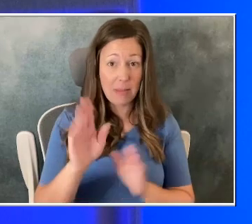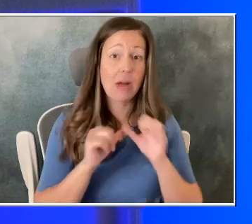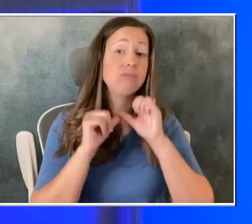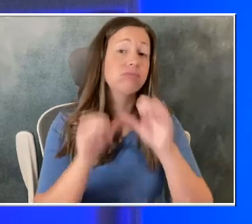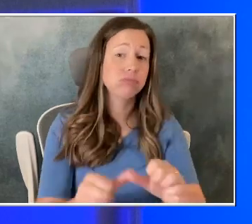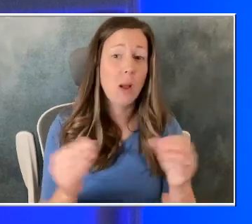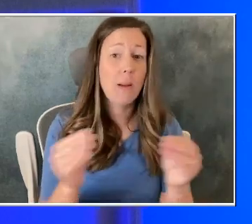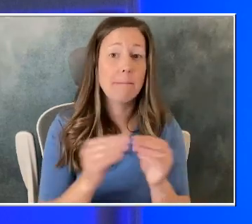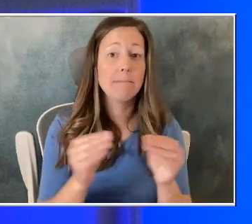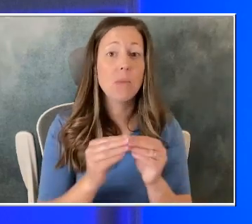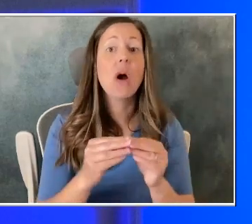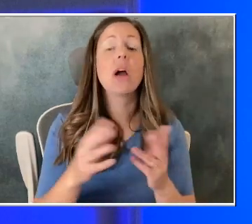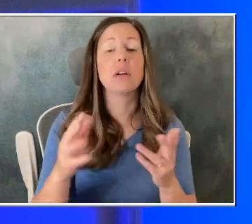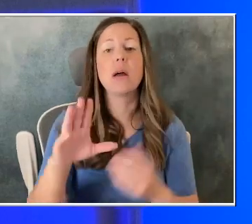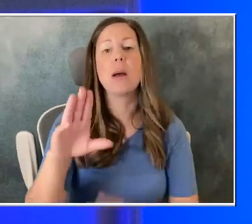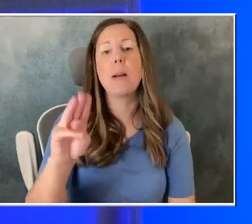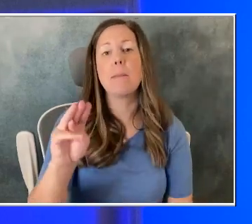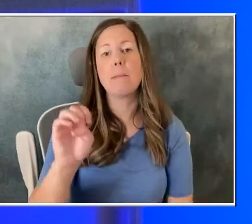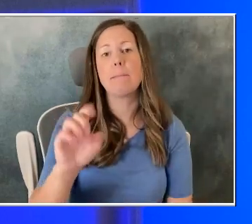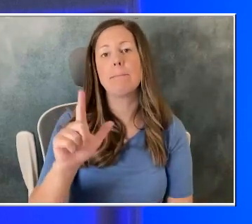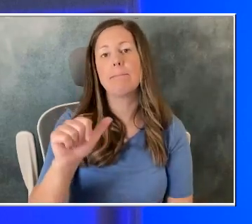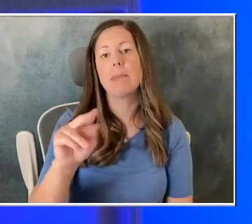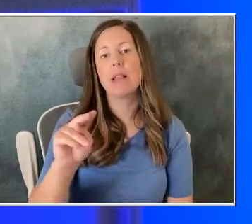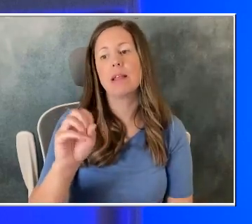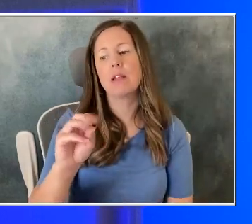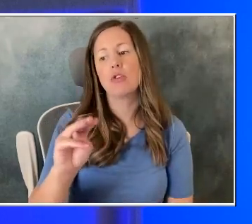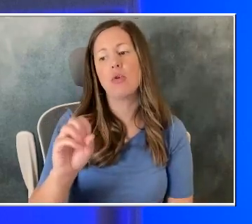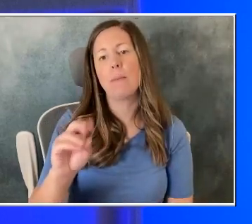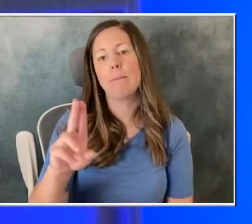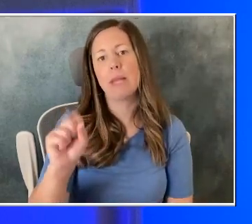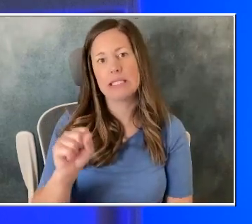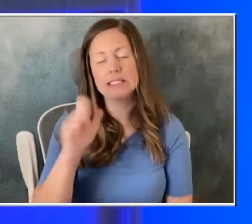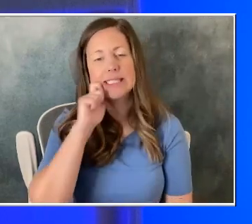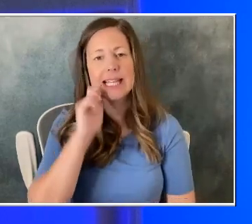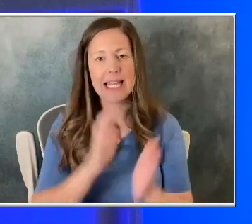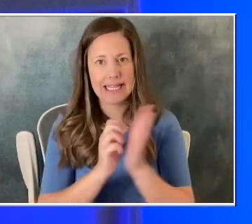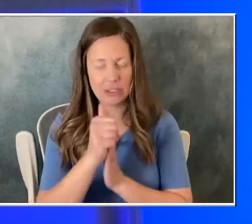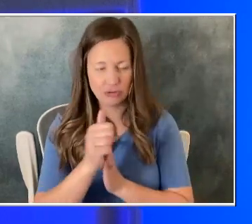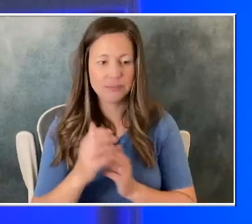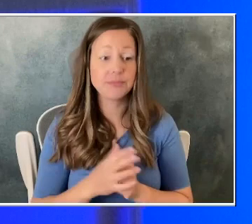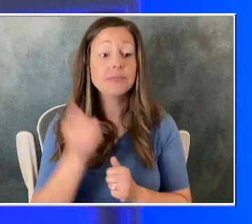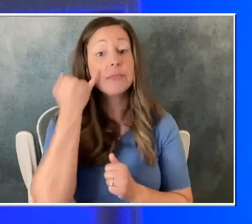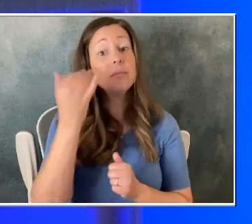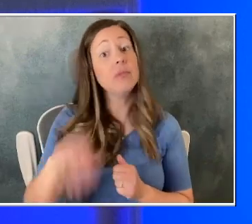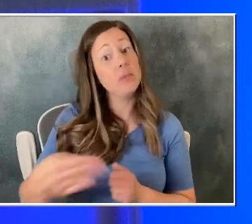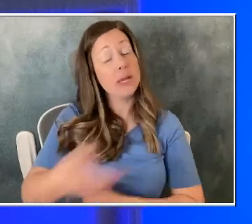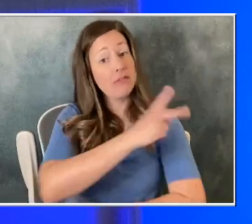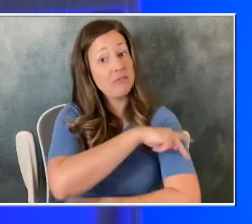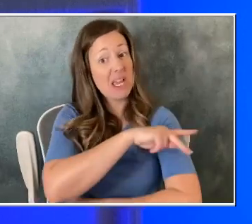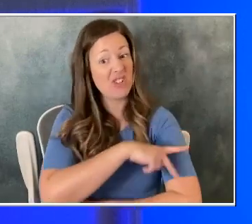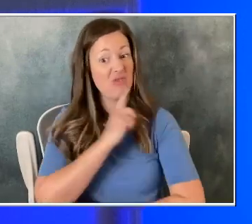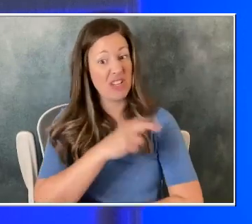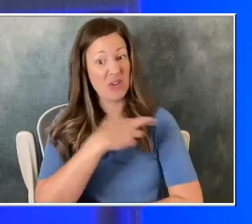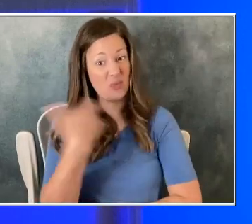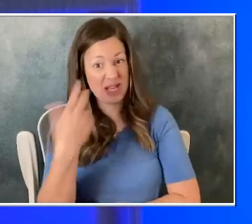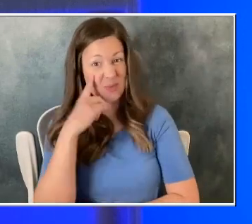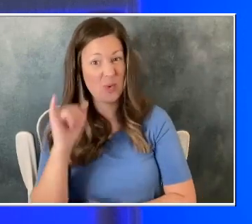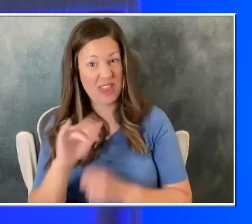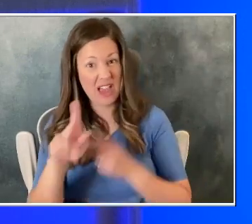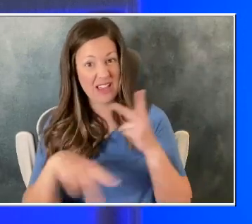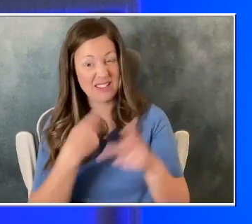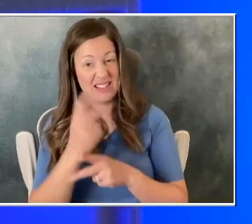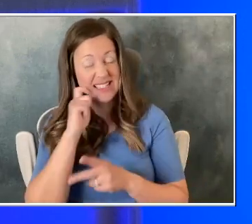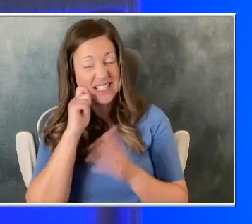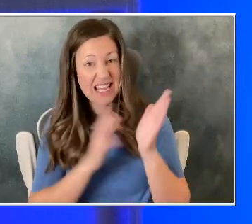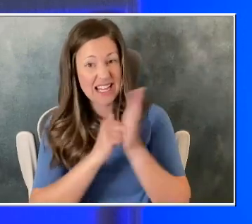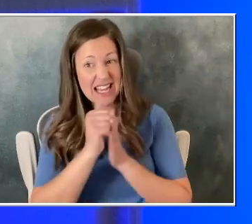been trying to look at, okay, if we give this to patients who are immunosuppressed or at higher risk of developing skin cancers, will we also reduce their risk